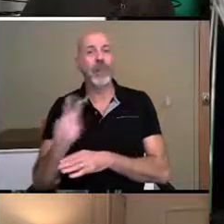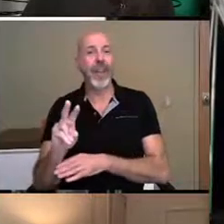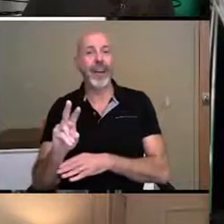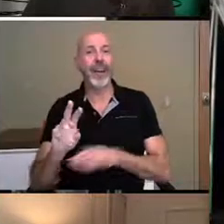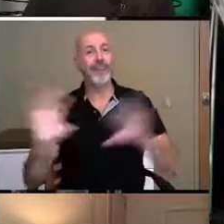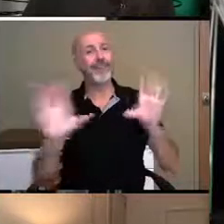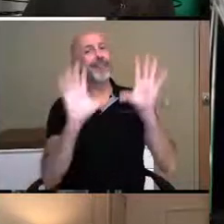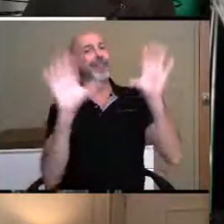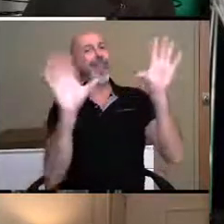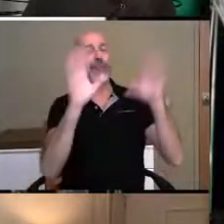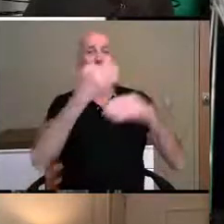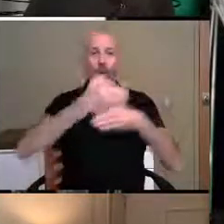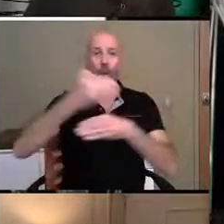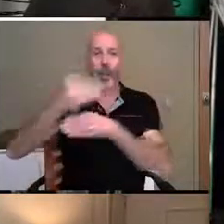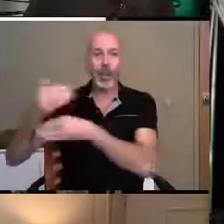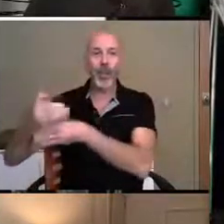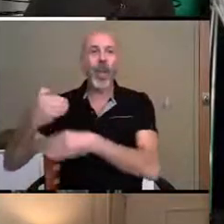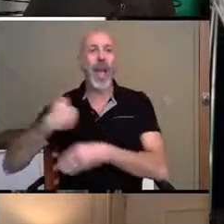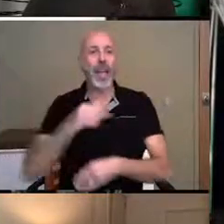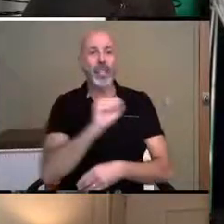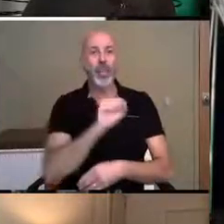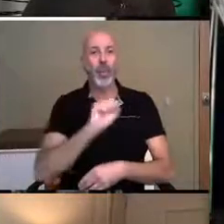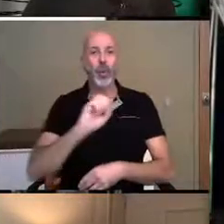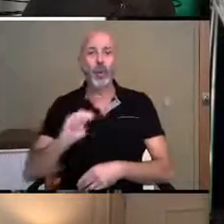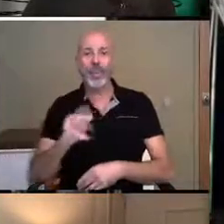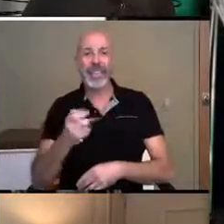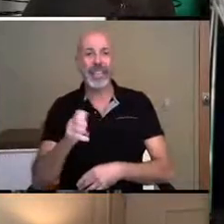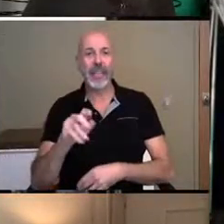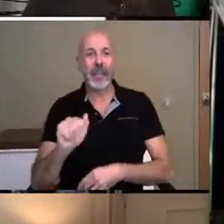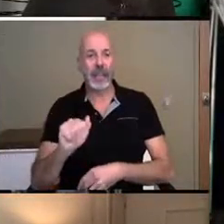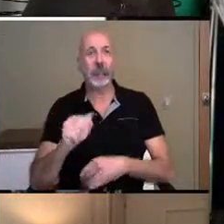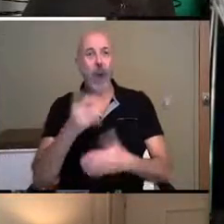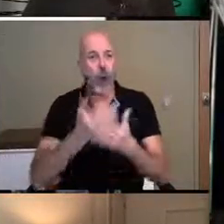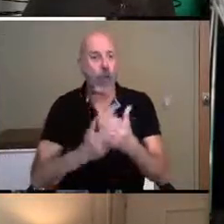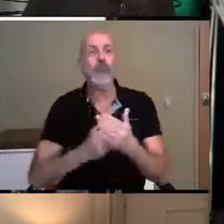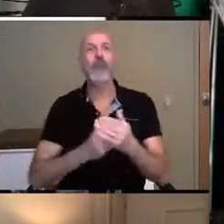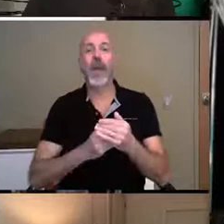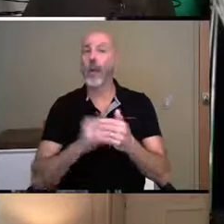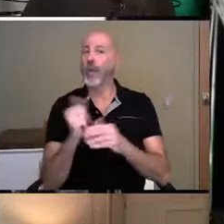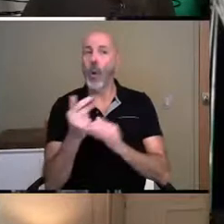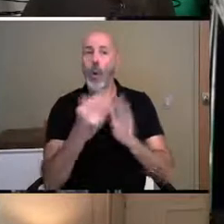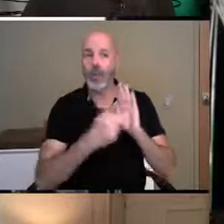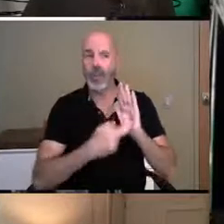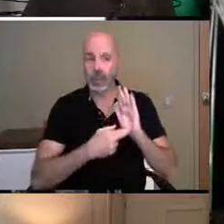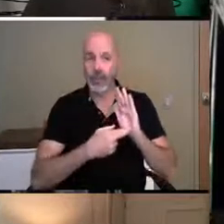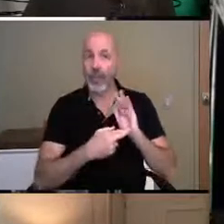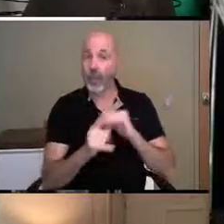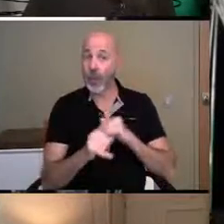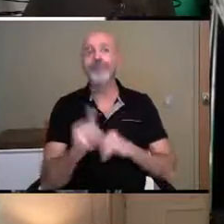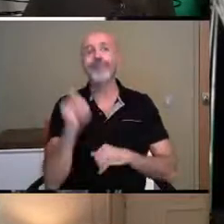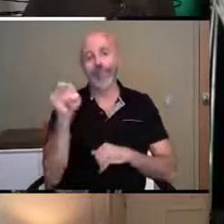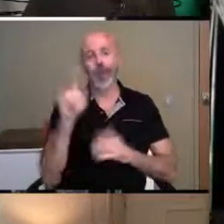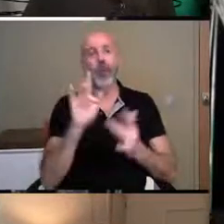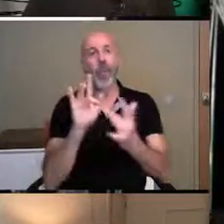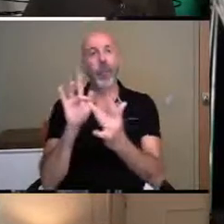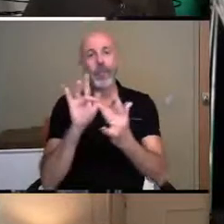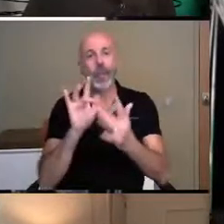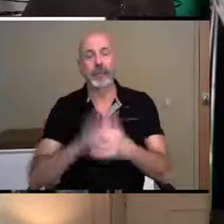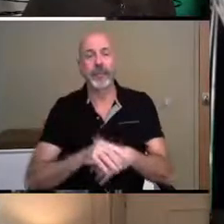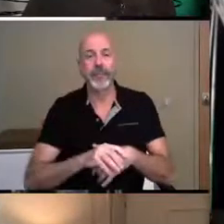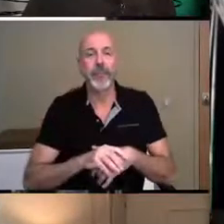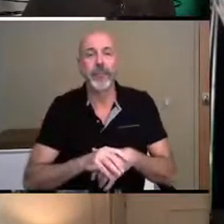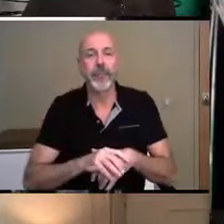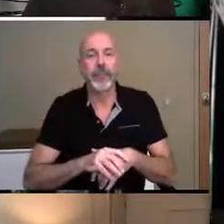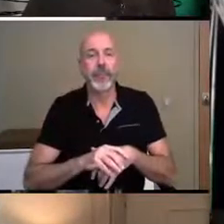their windows, and it has a social media component. And the registration information is also at the website. There's